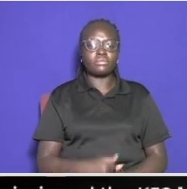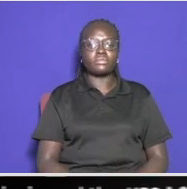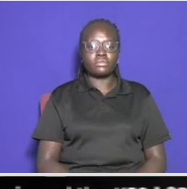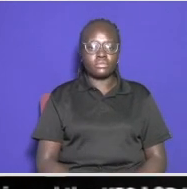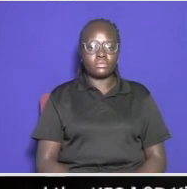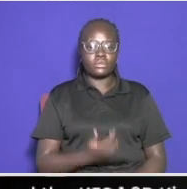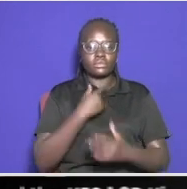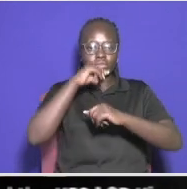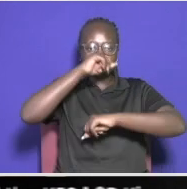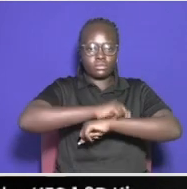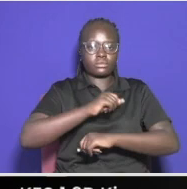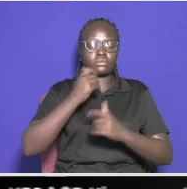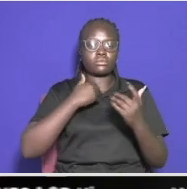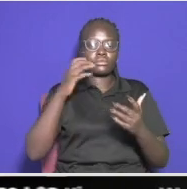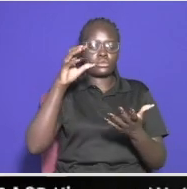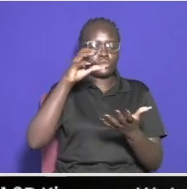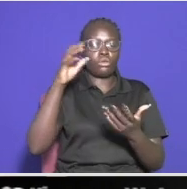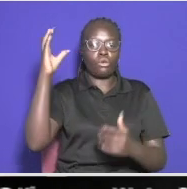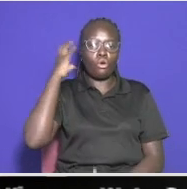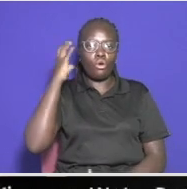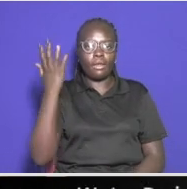we had schools. There's a college